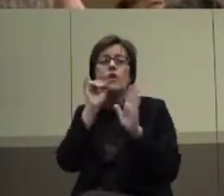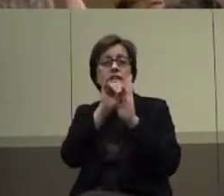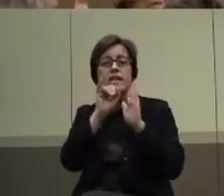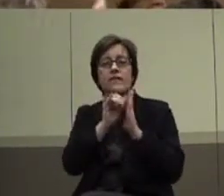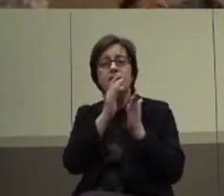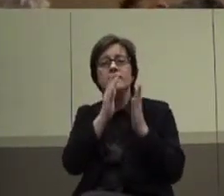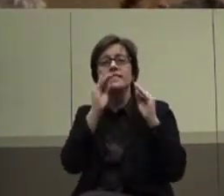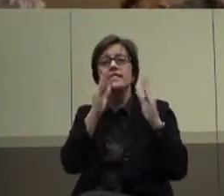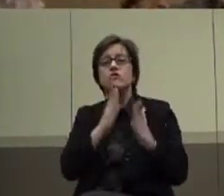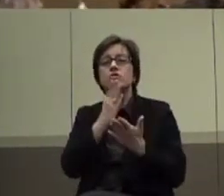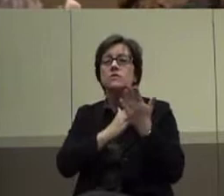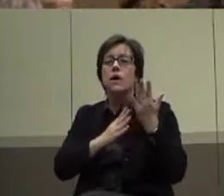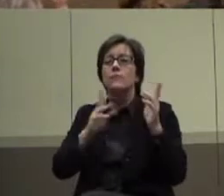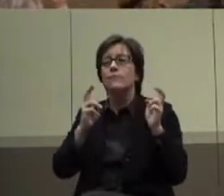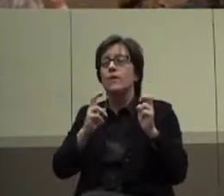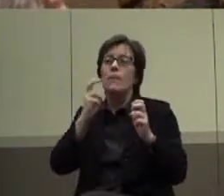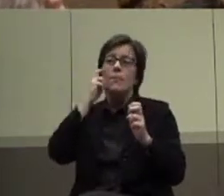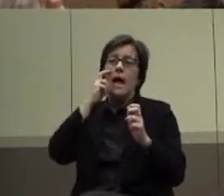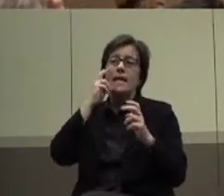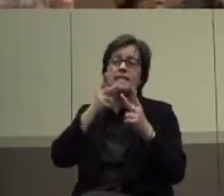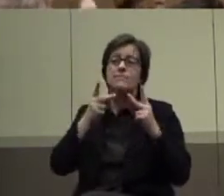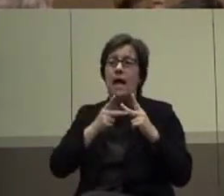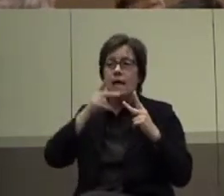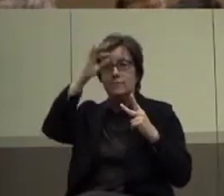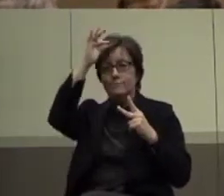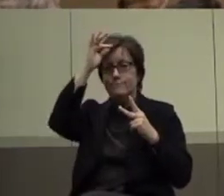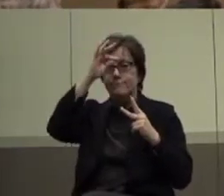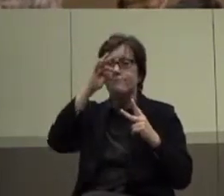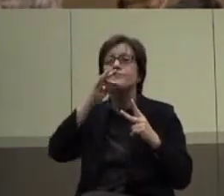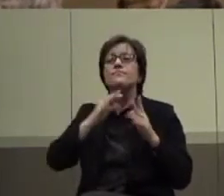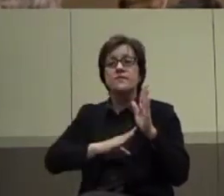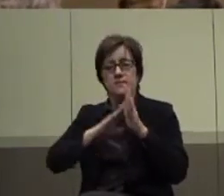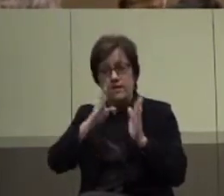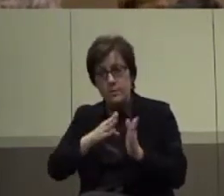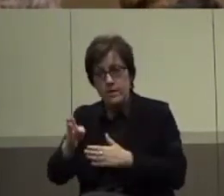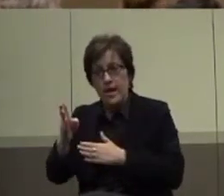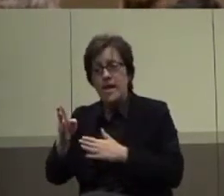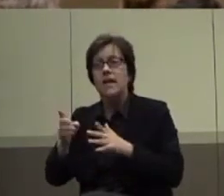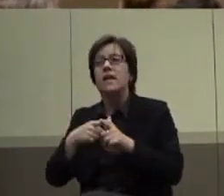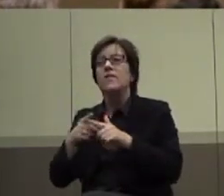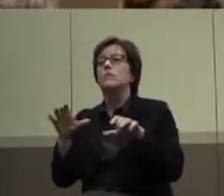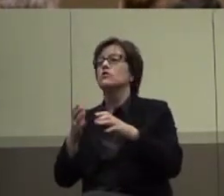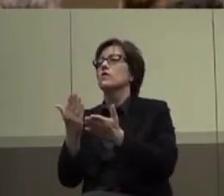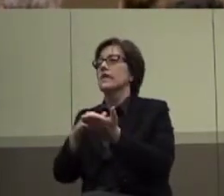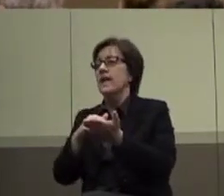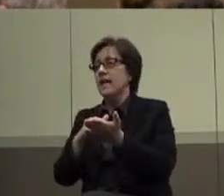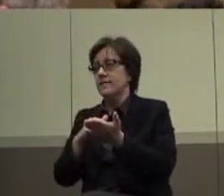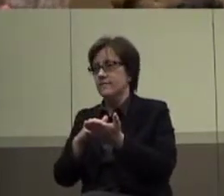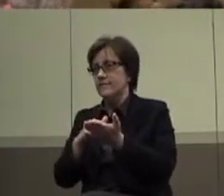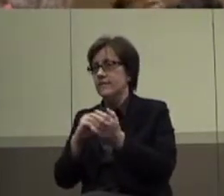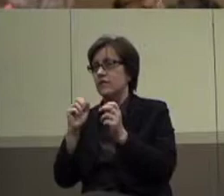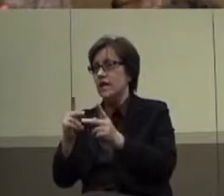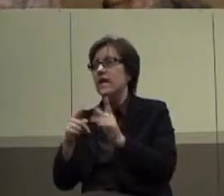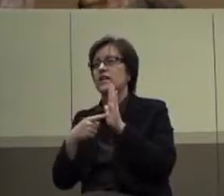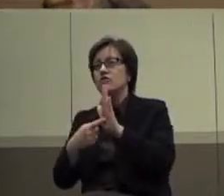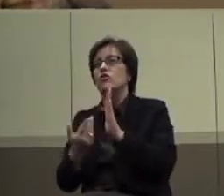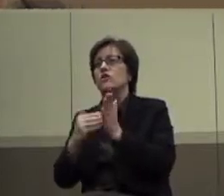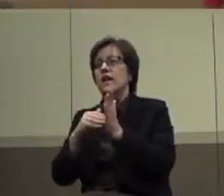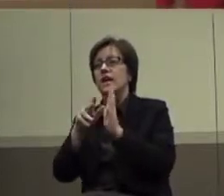plan, and then we're going to process that one, then we're going to do it again, and then we're going to see another little tape. Okay?